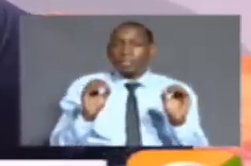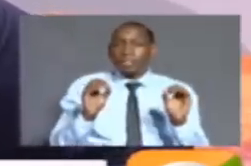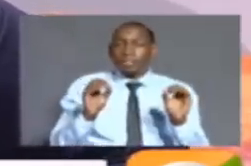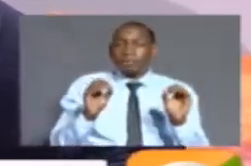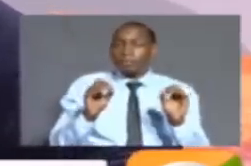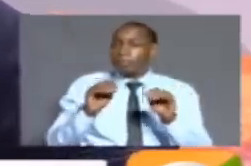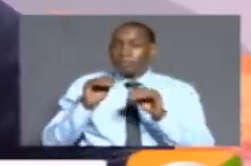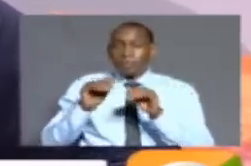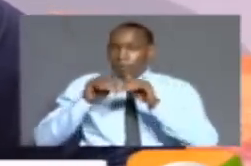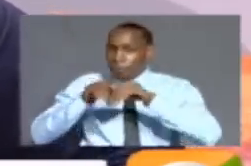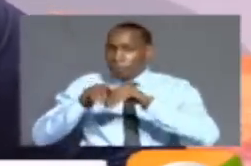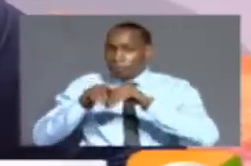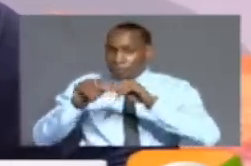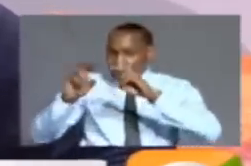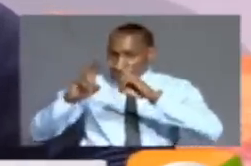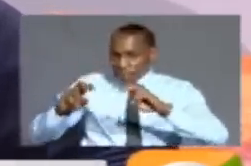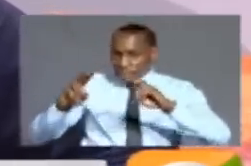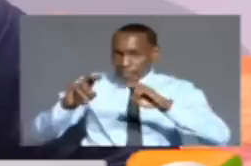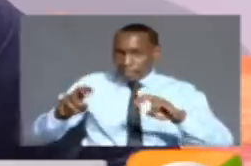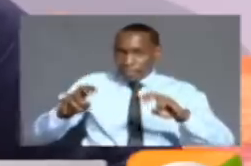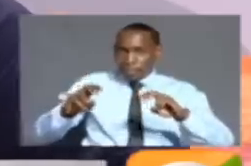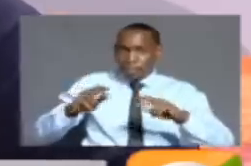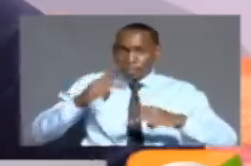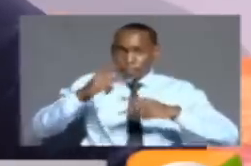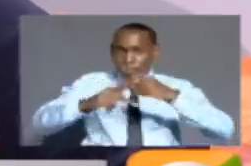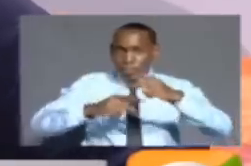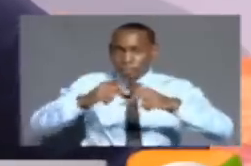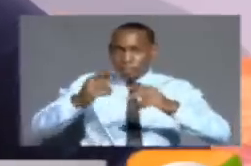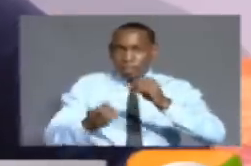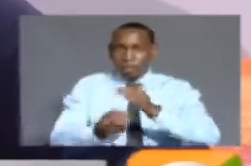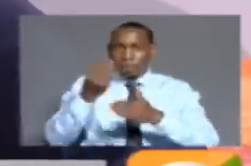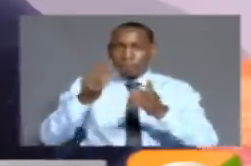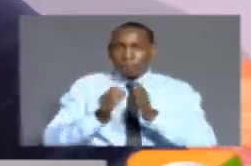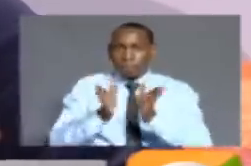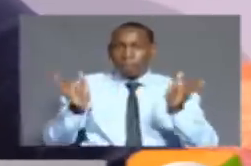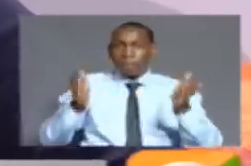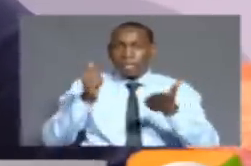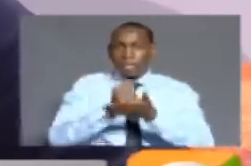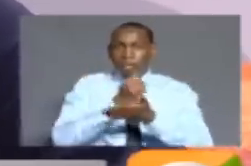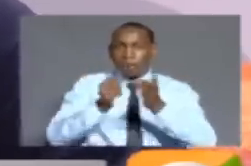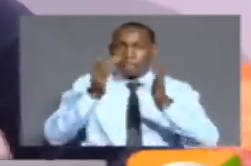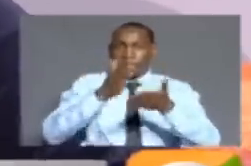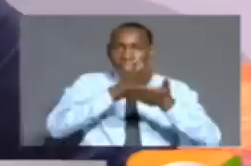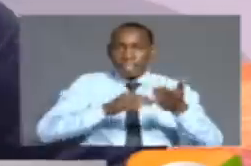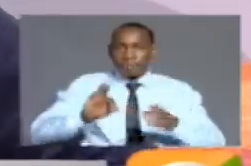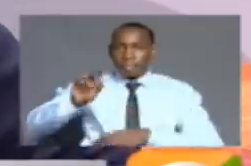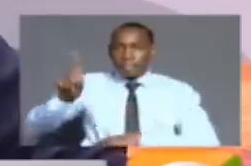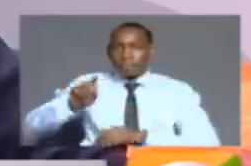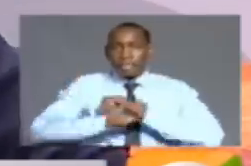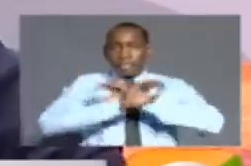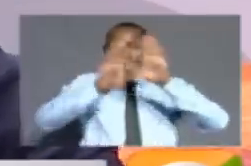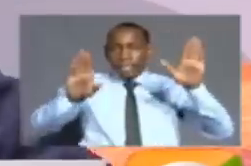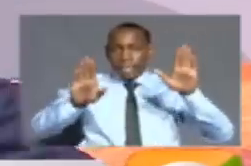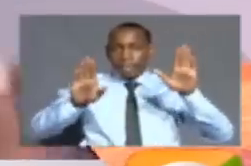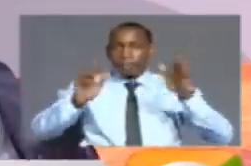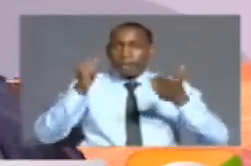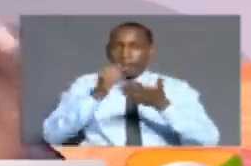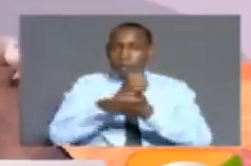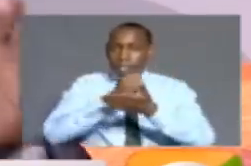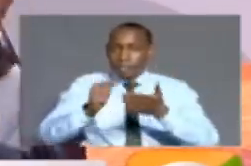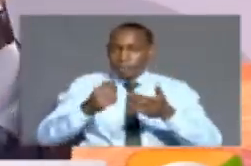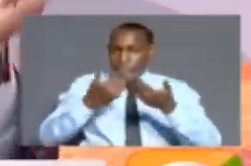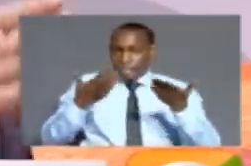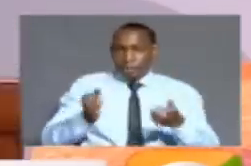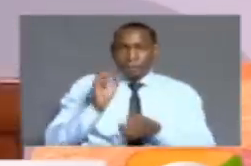don't follow the procedure set out under the Public Audit Act Section 31, which is very clear in terms of the auditing. Because